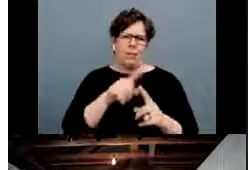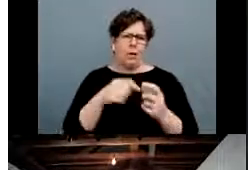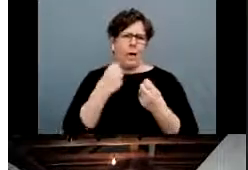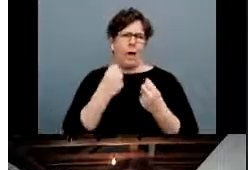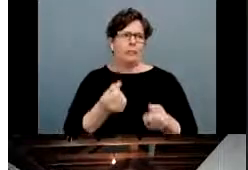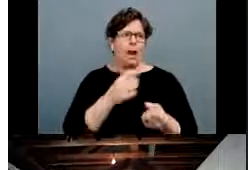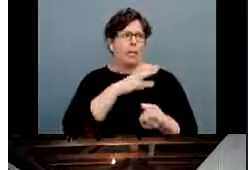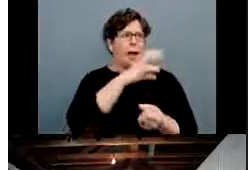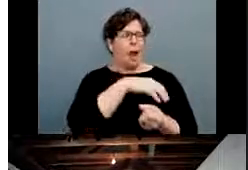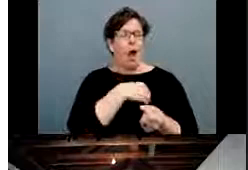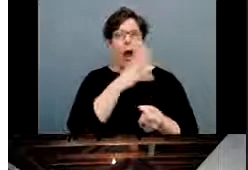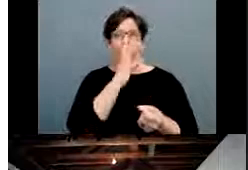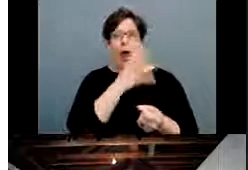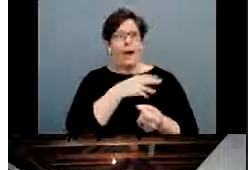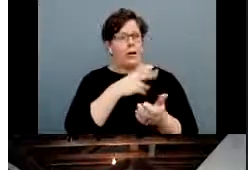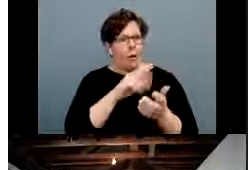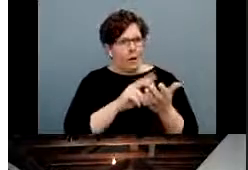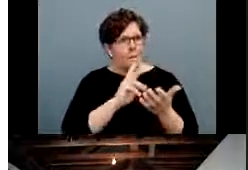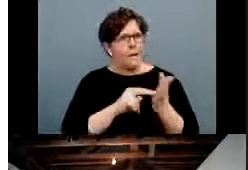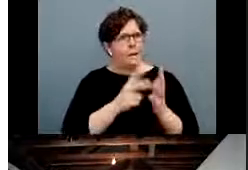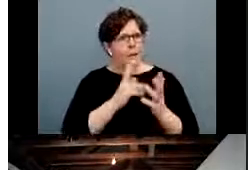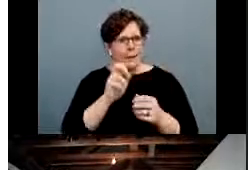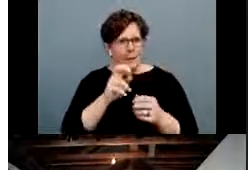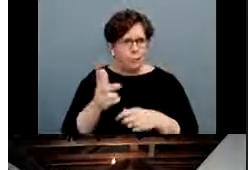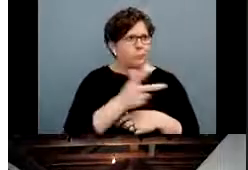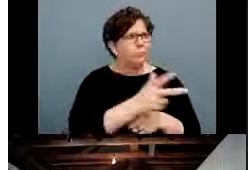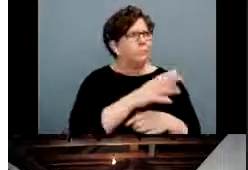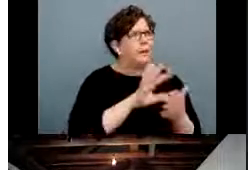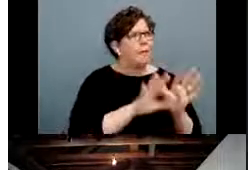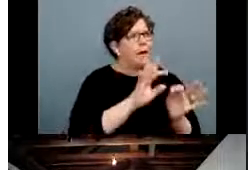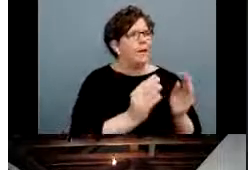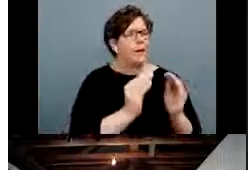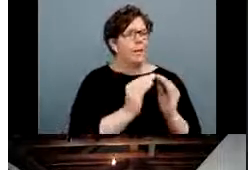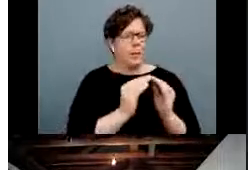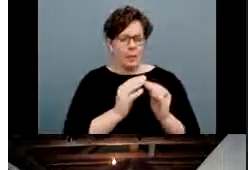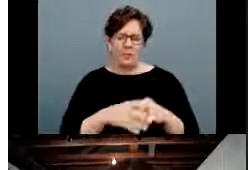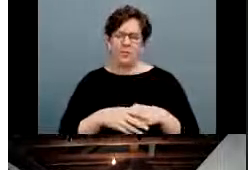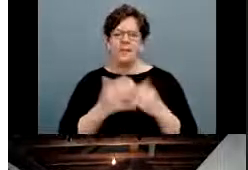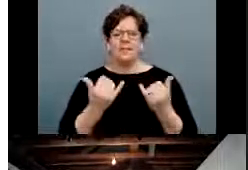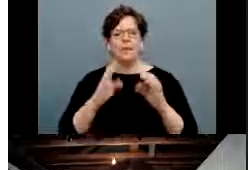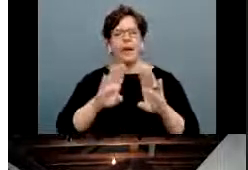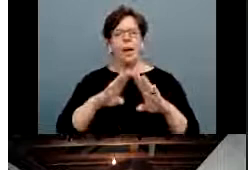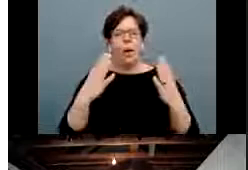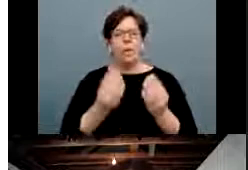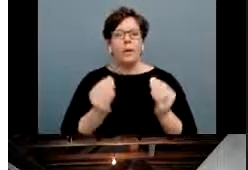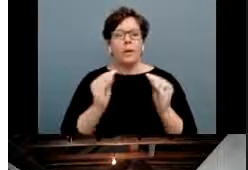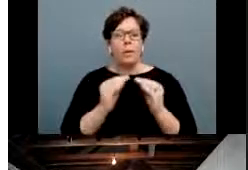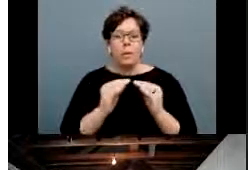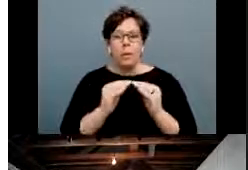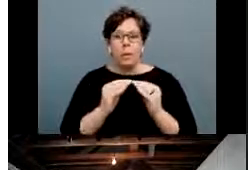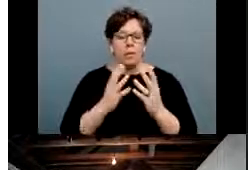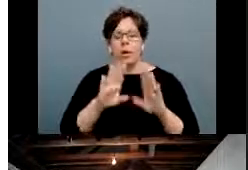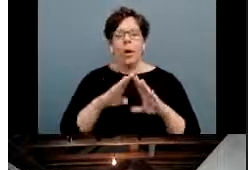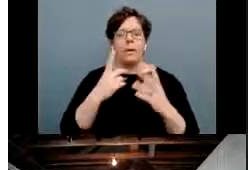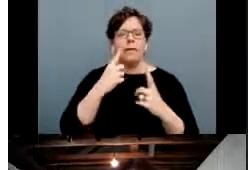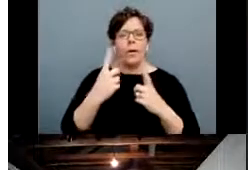on an actual road trip. So now I'd like to open us up for questions. So feel free to send